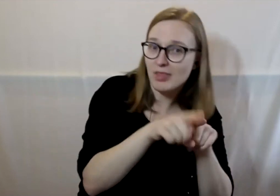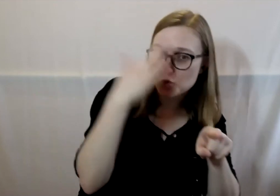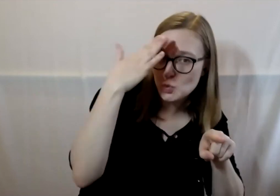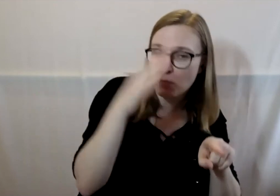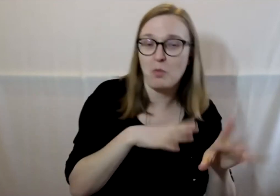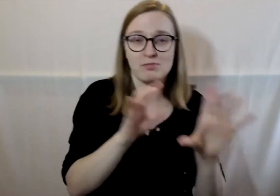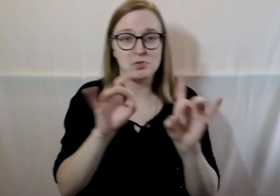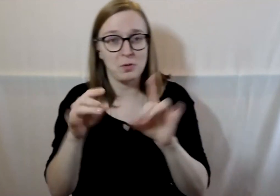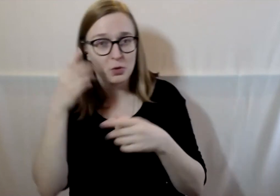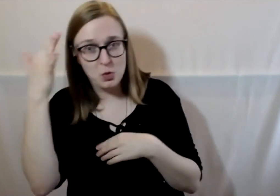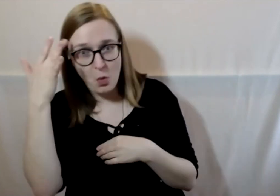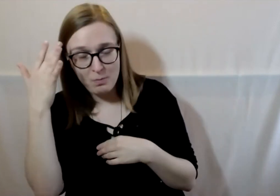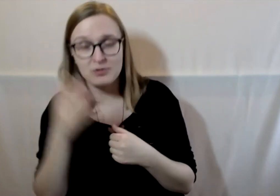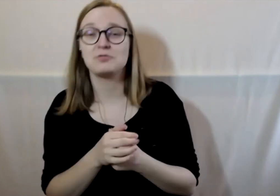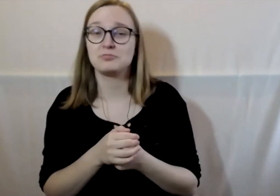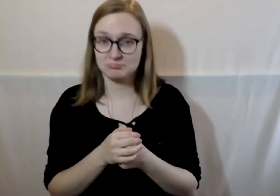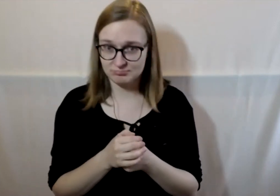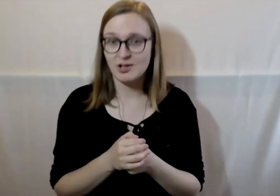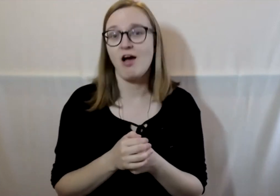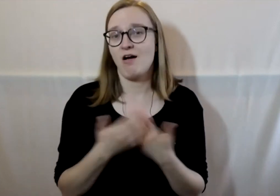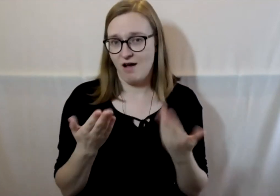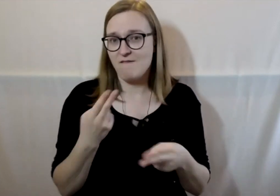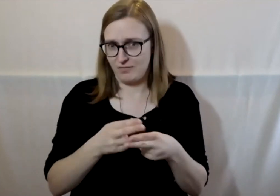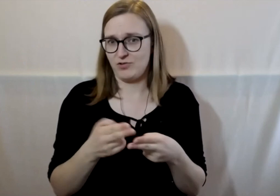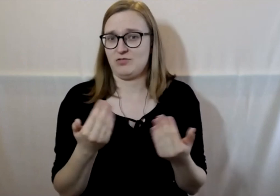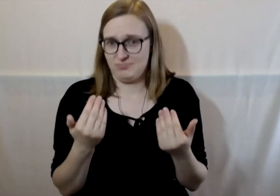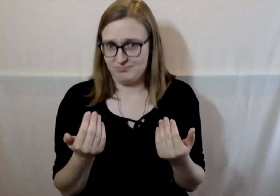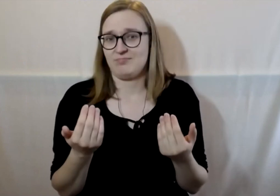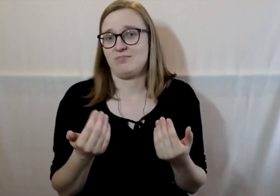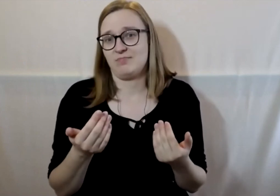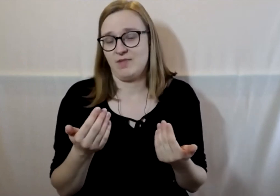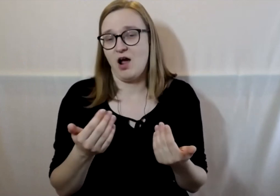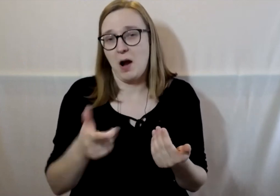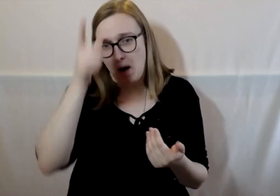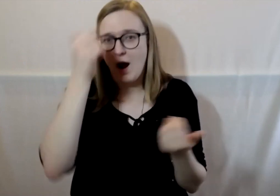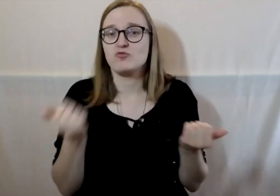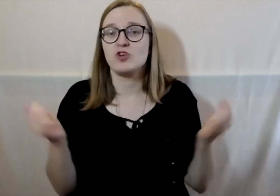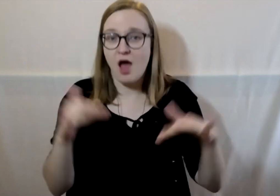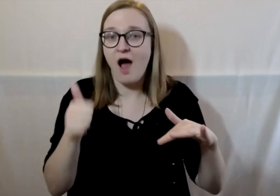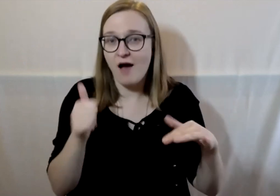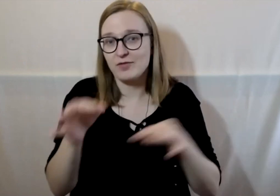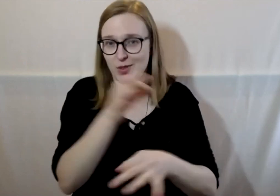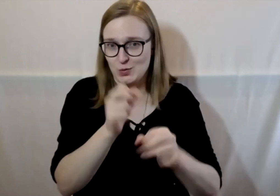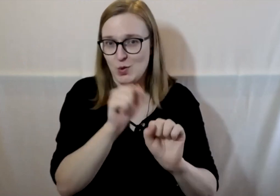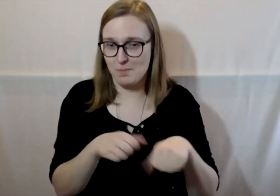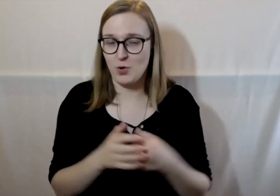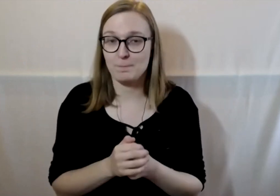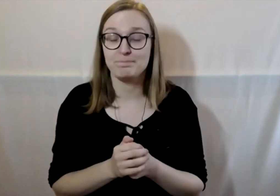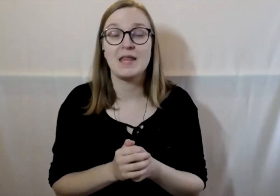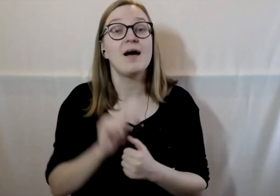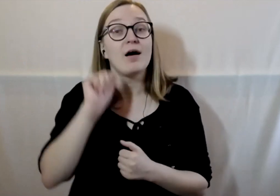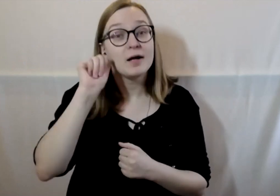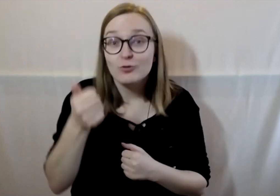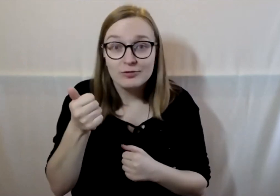of opinion, and that's what we wanted to raise from today. We're drawing together a whole lot of things. When we come back tomorrow for